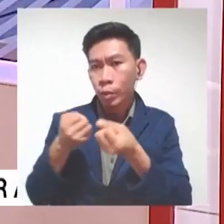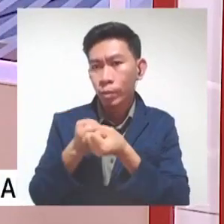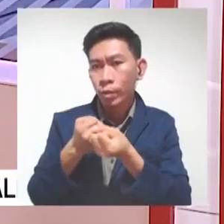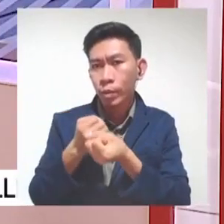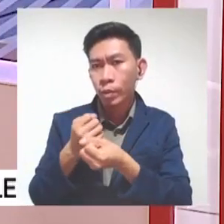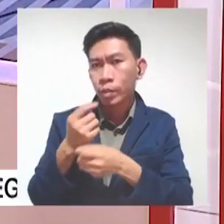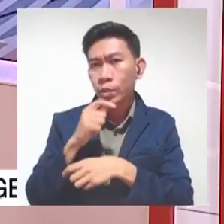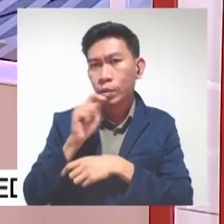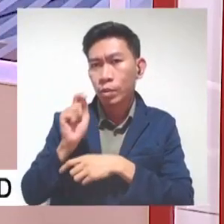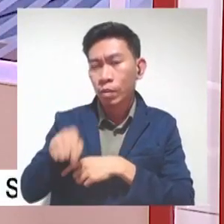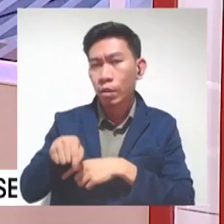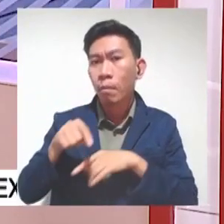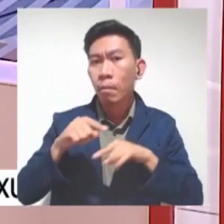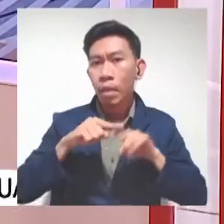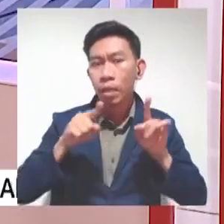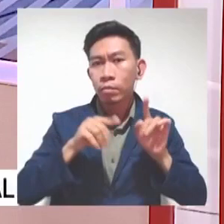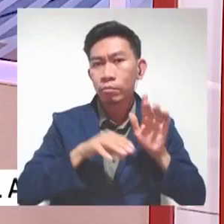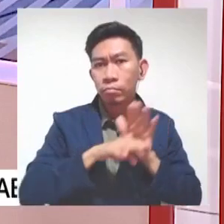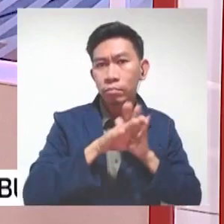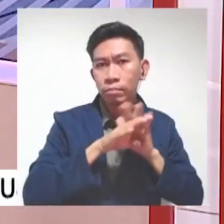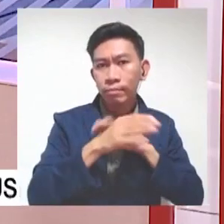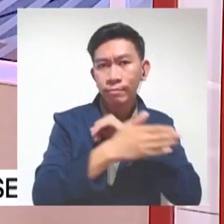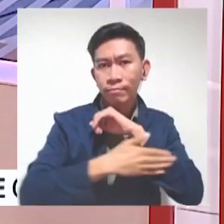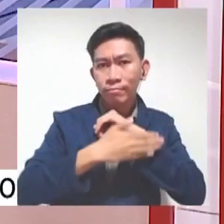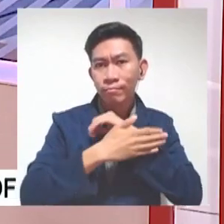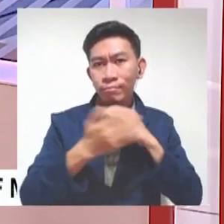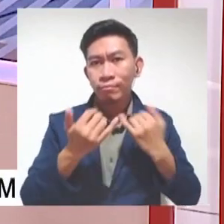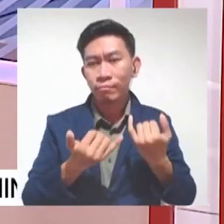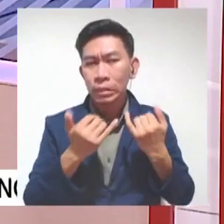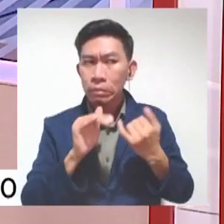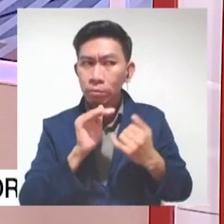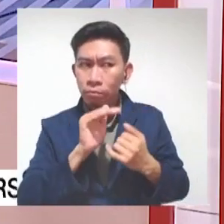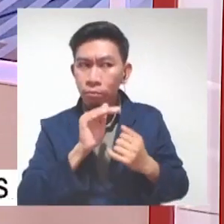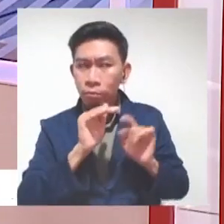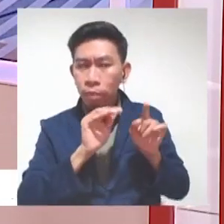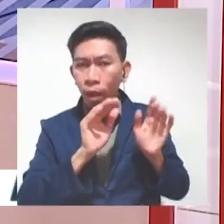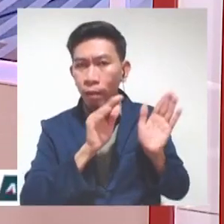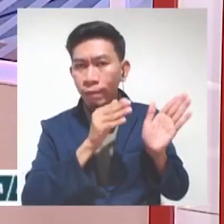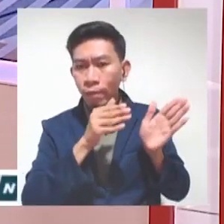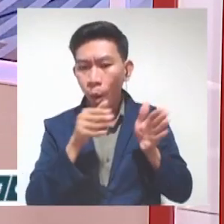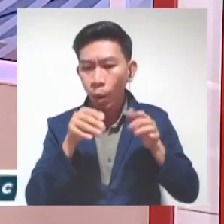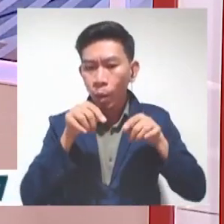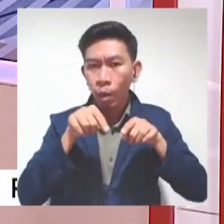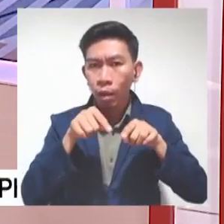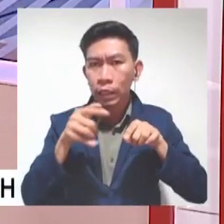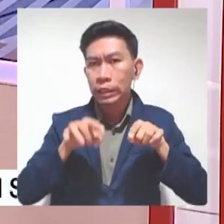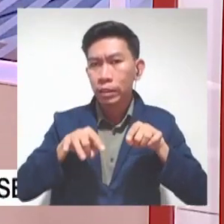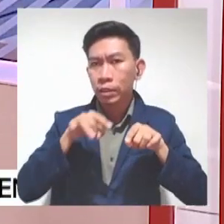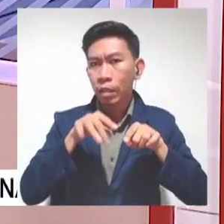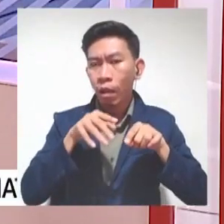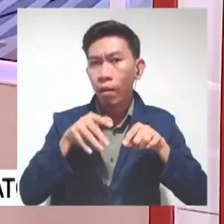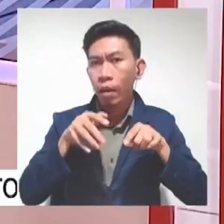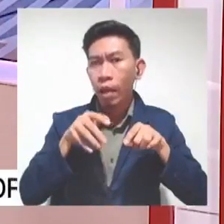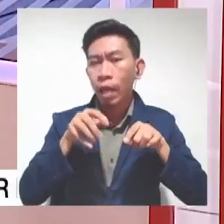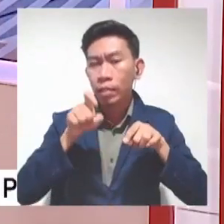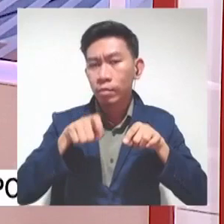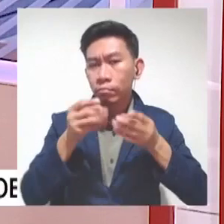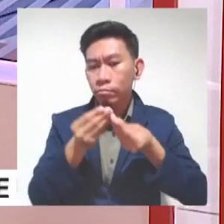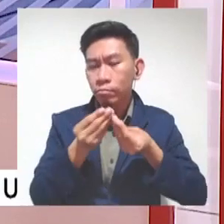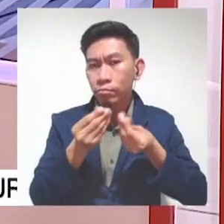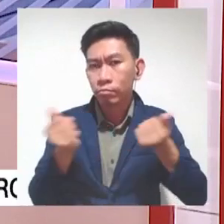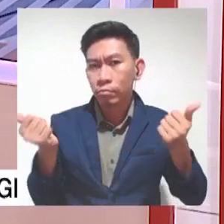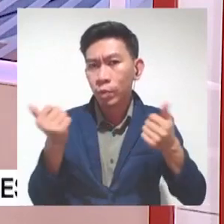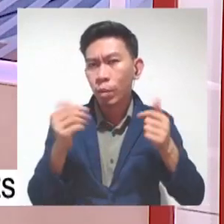developing nations seek to draw attention toward development challenges and climate change. This report gives